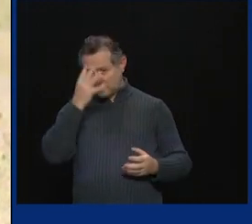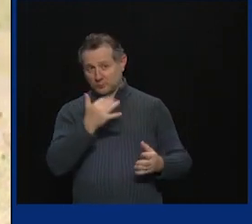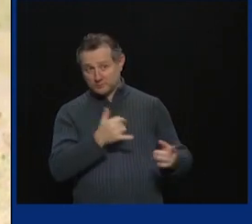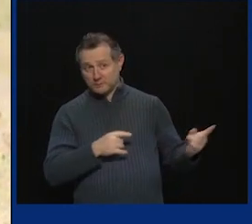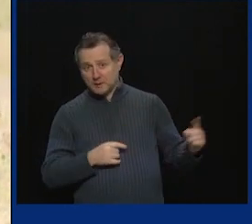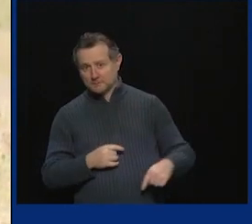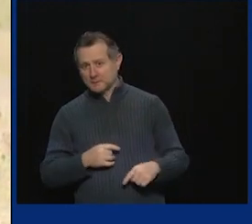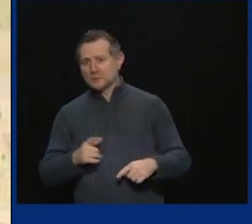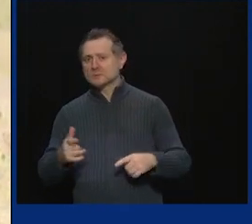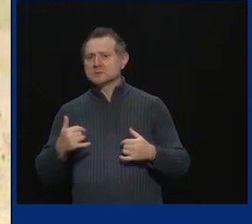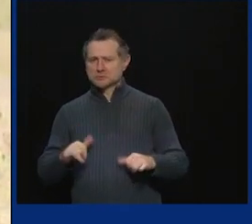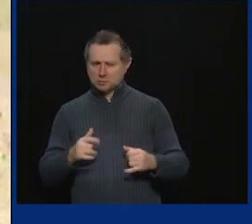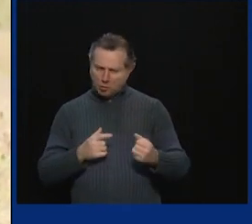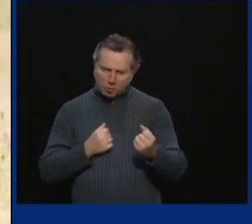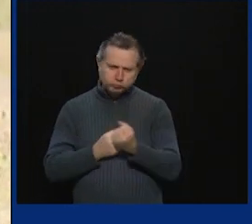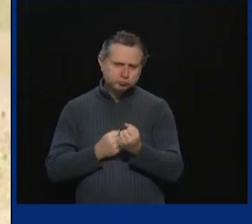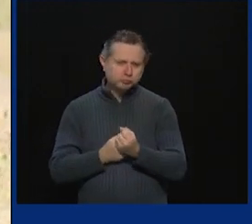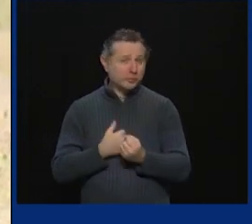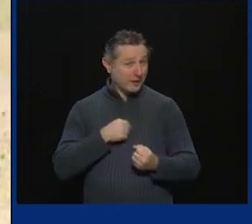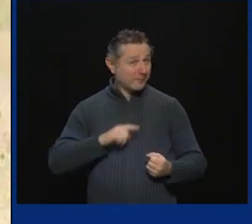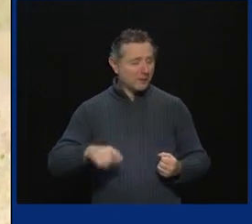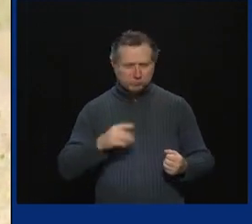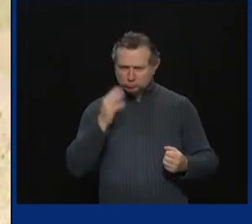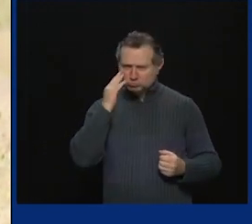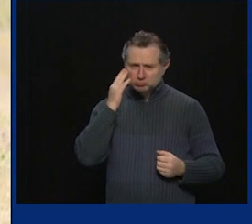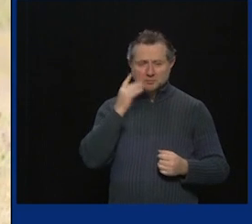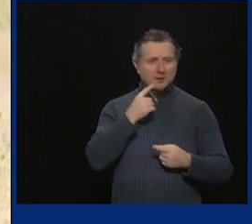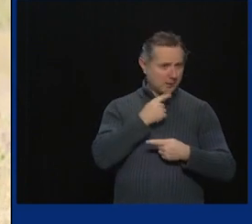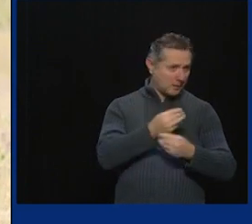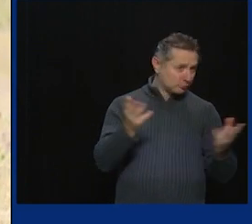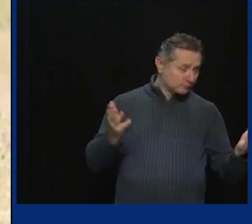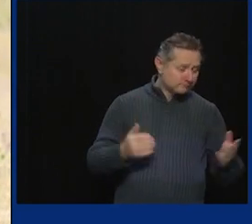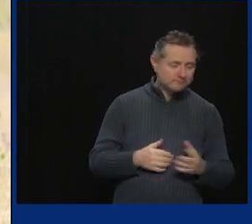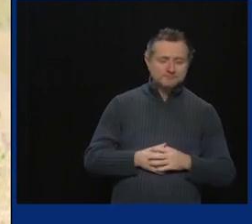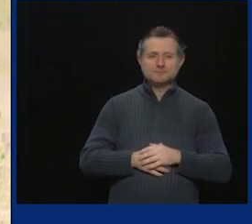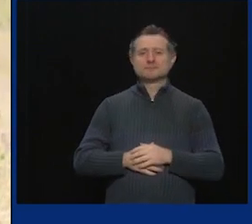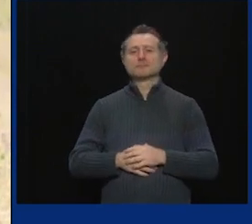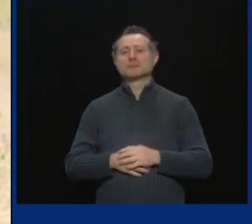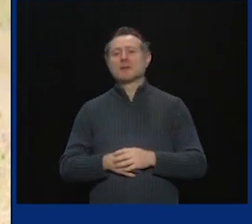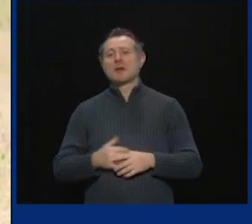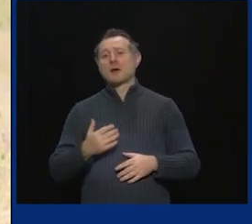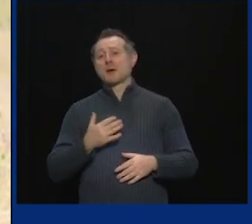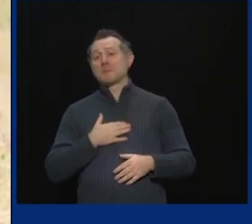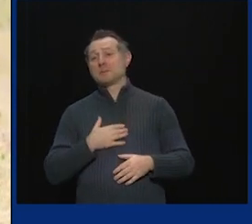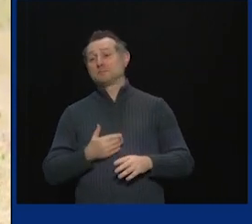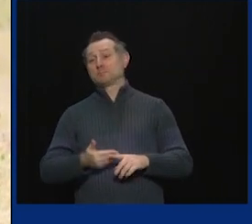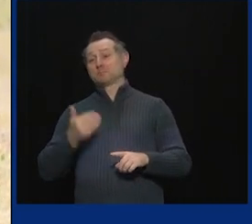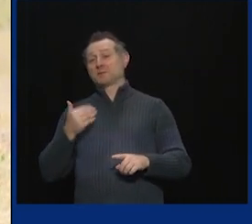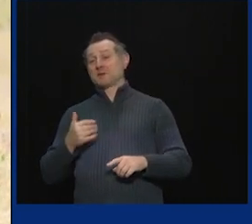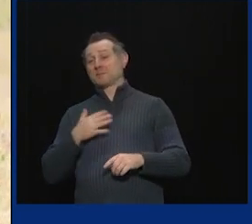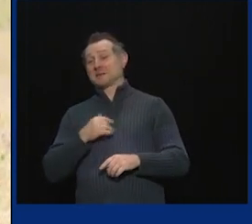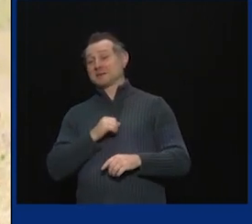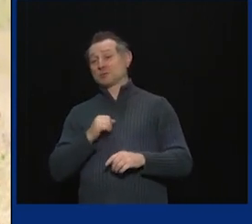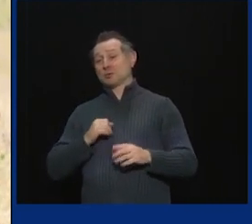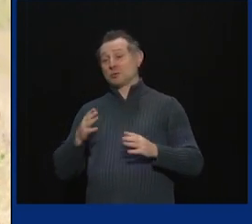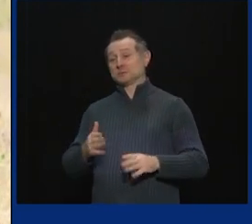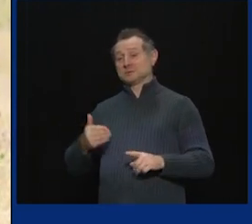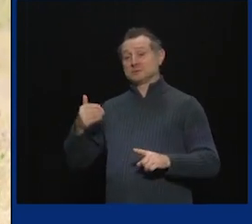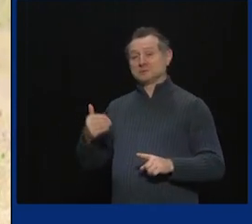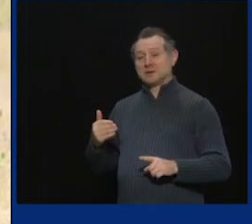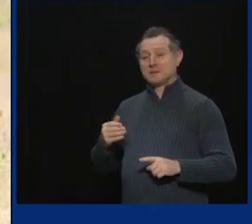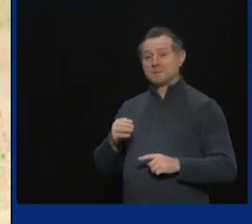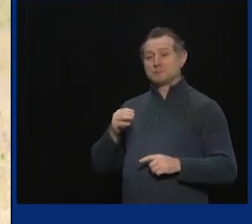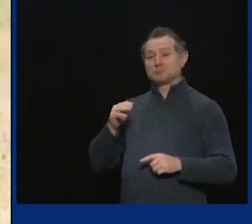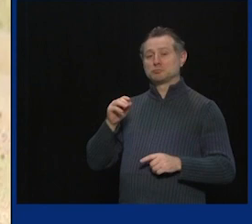gentlemen. And my predecessor, Senator Mike Ranzenhofer, continued the advocacy and